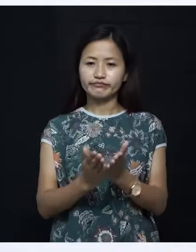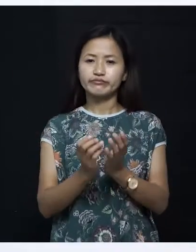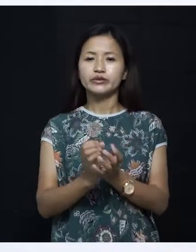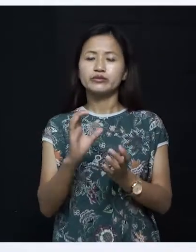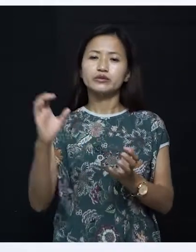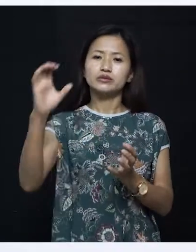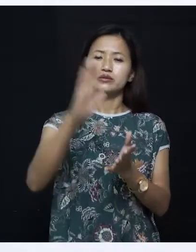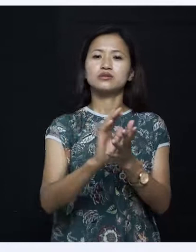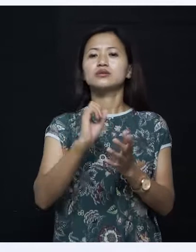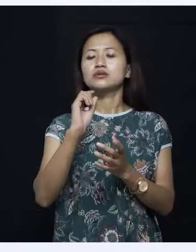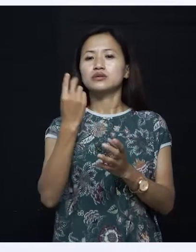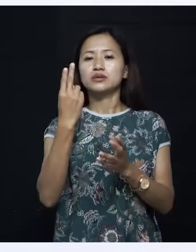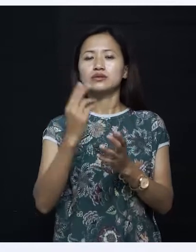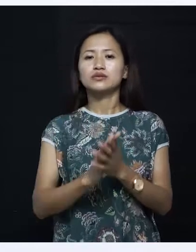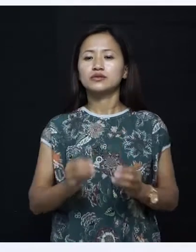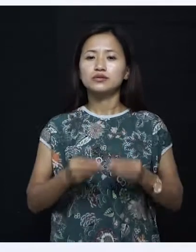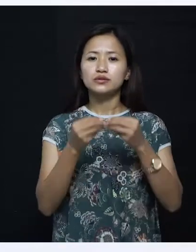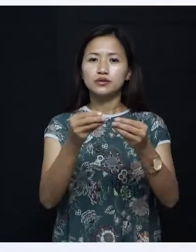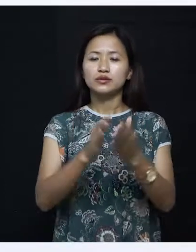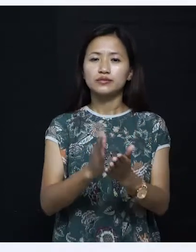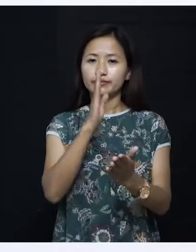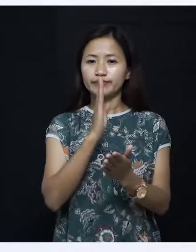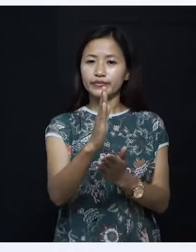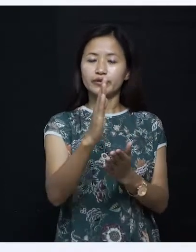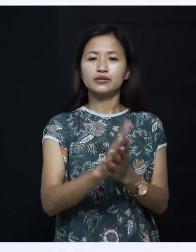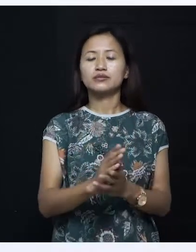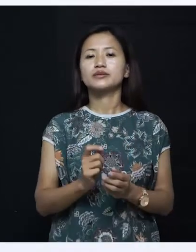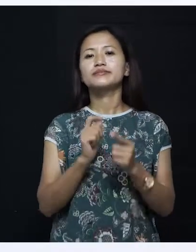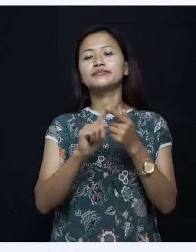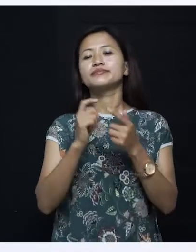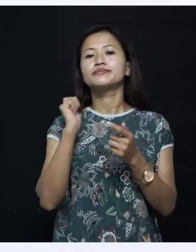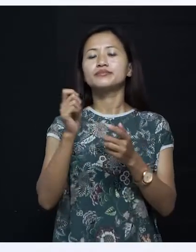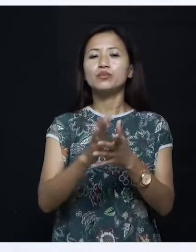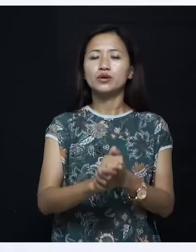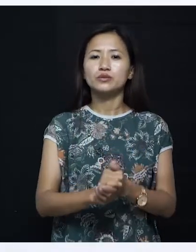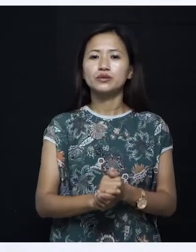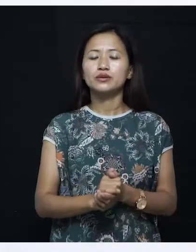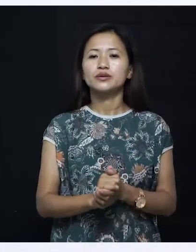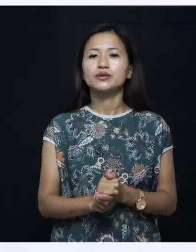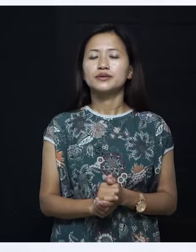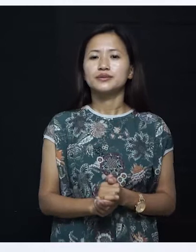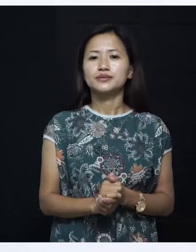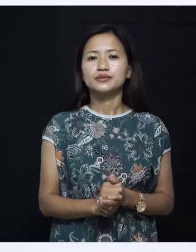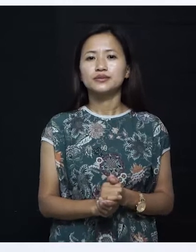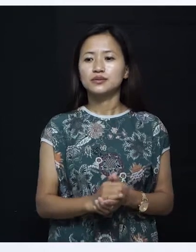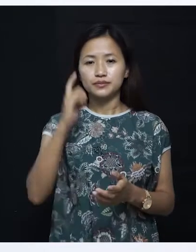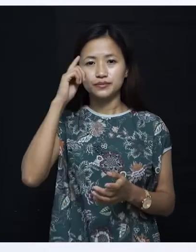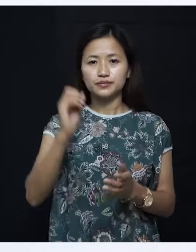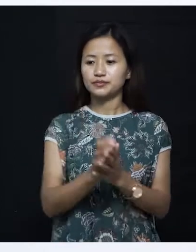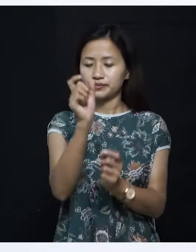second one will be because it gives direct employment. Okay, it gives direct employment to